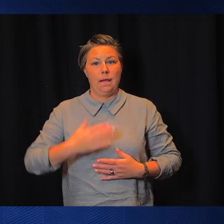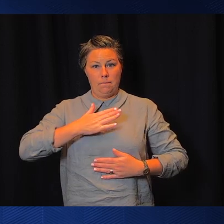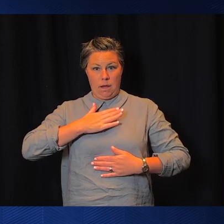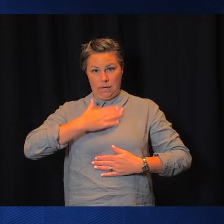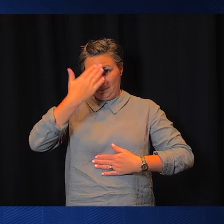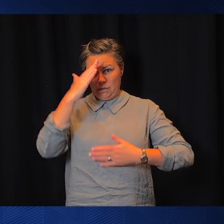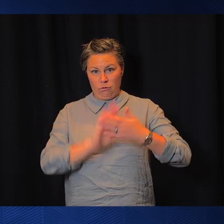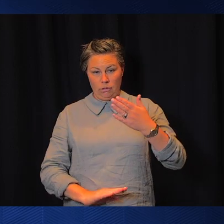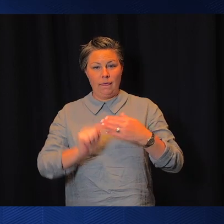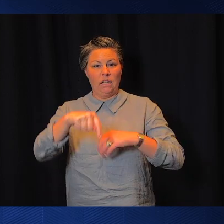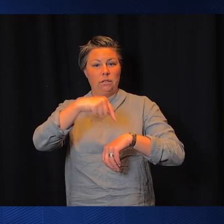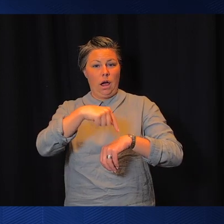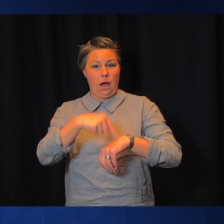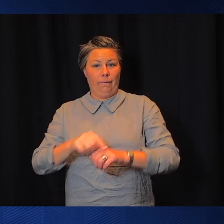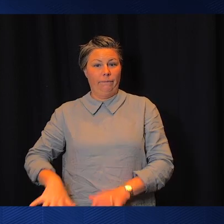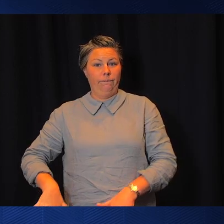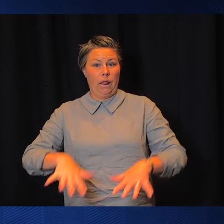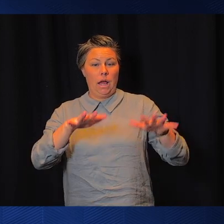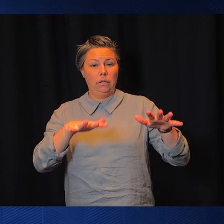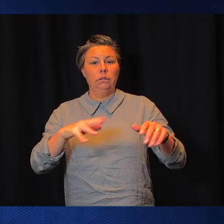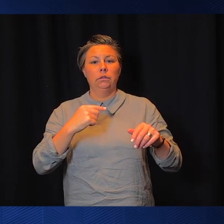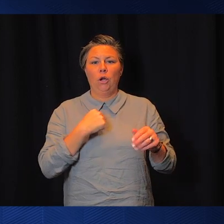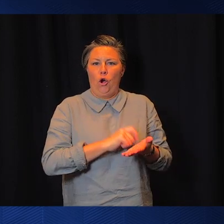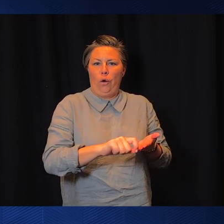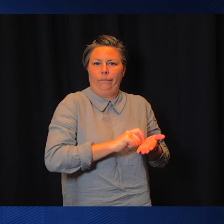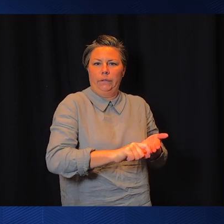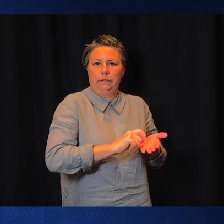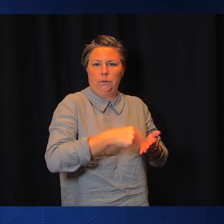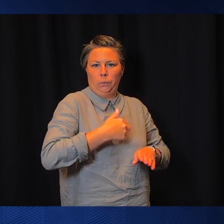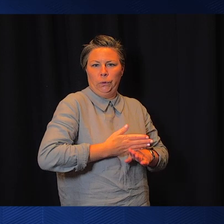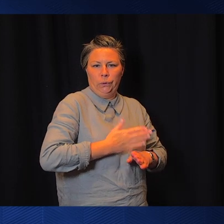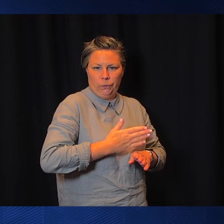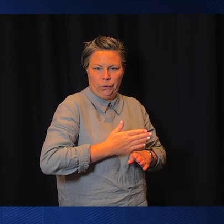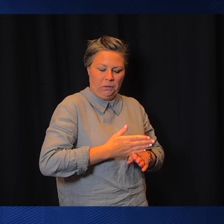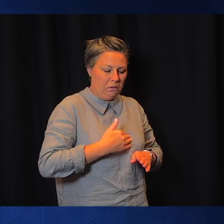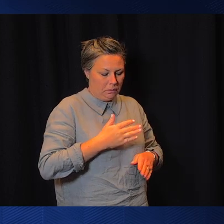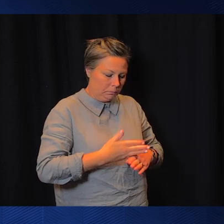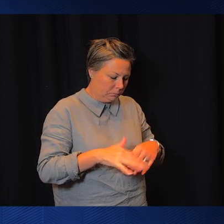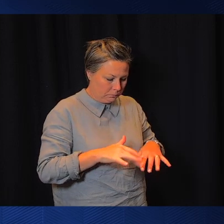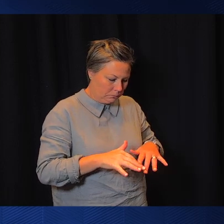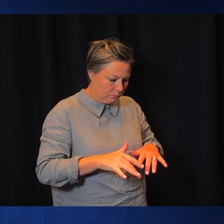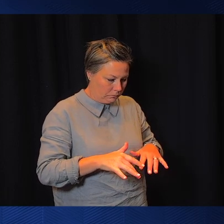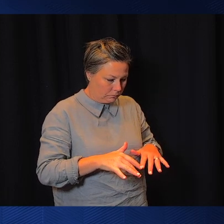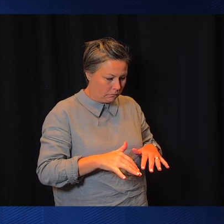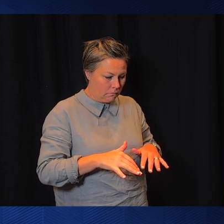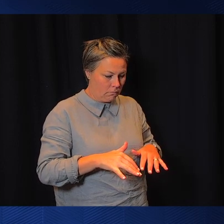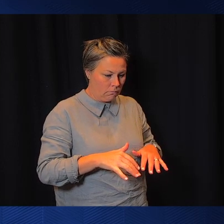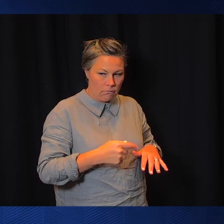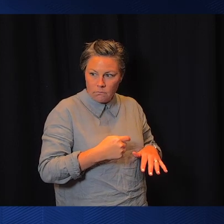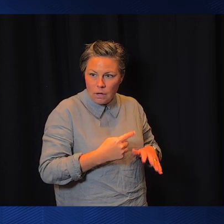in the office at the time of the 2014 flash flood. I am